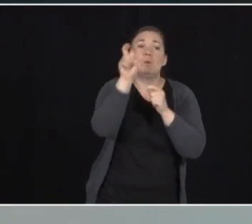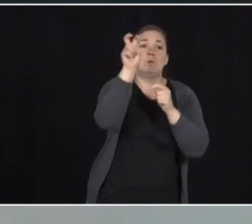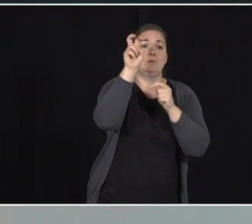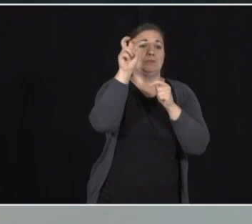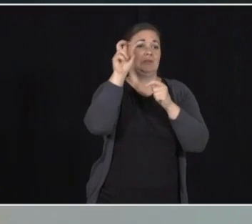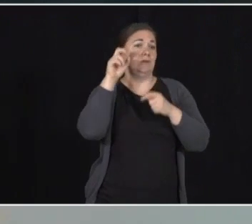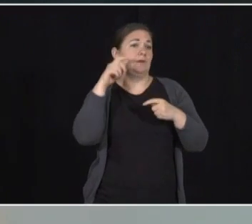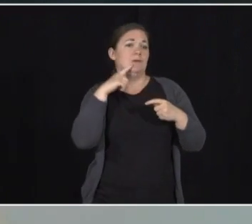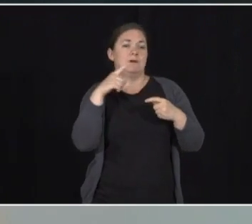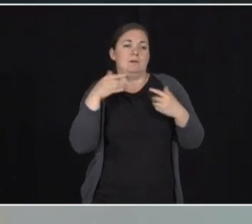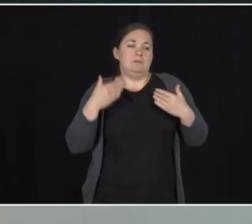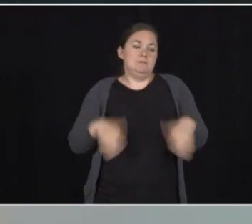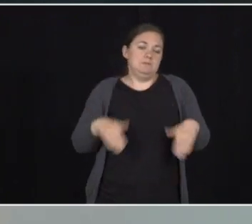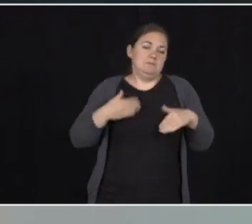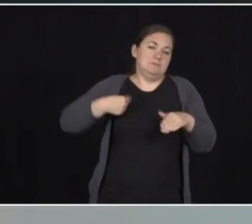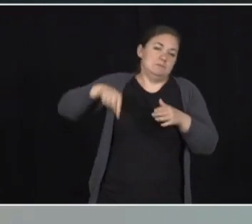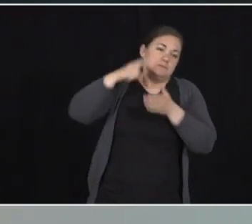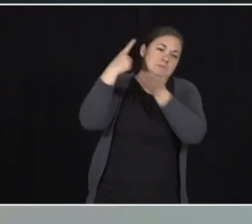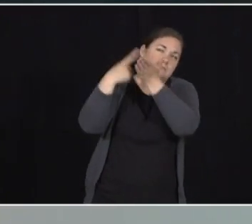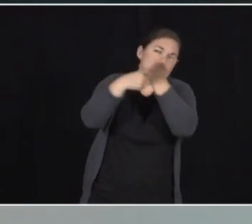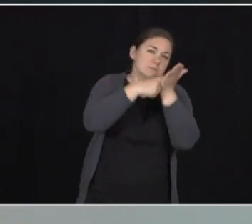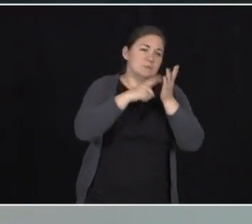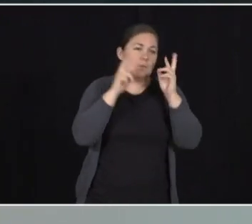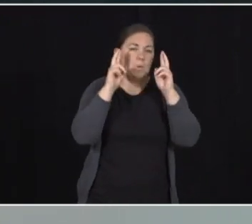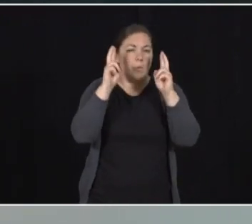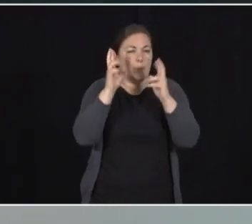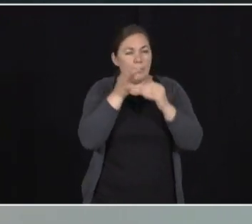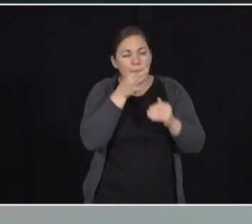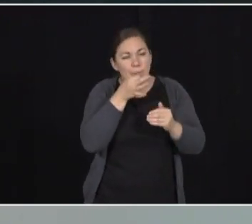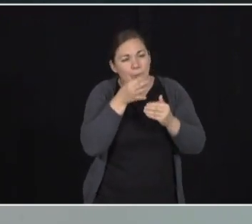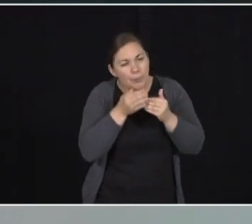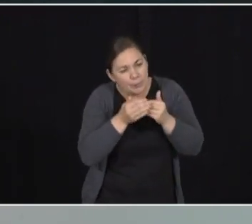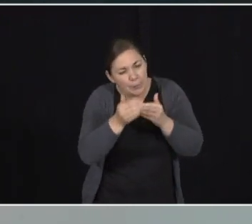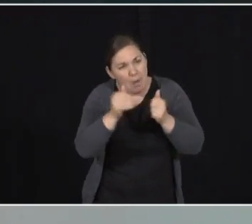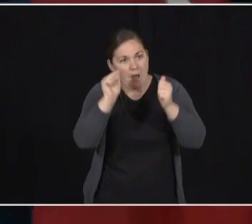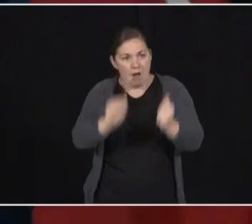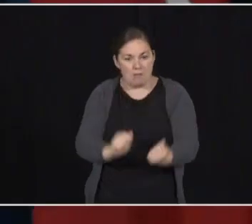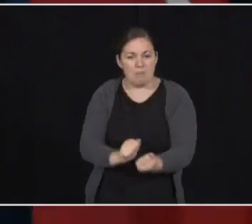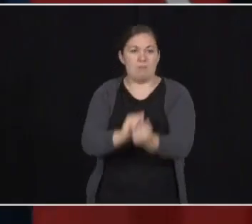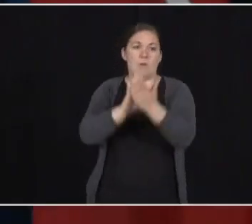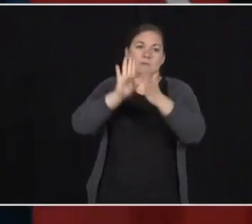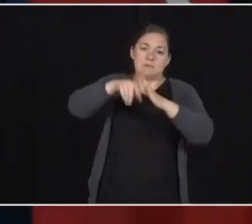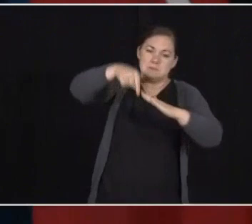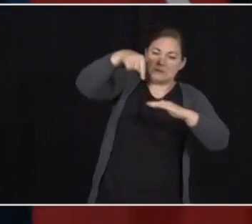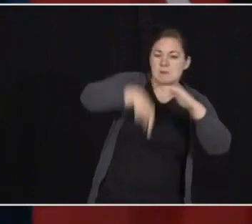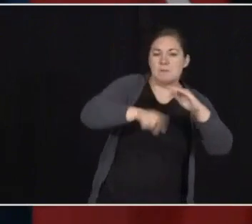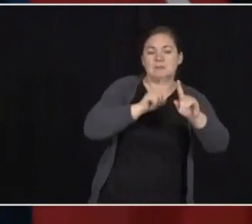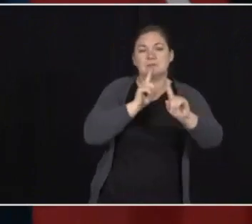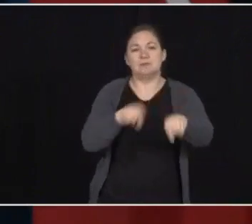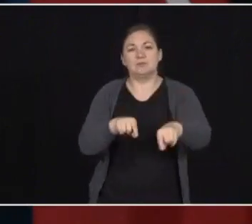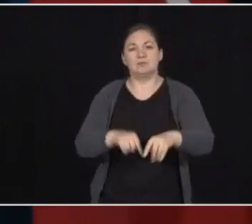hopeful that in the not too distant future, we'll be able to address these more meaningfully. Follow up.